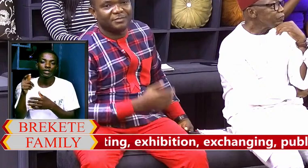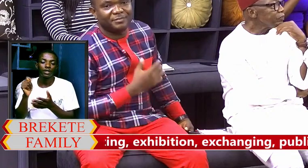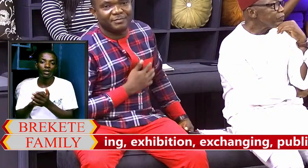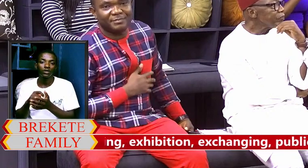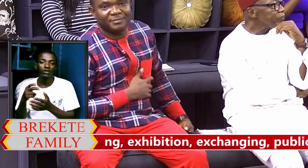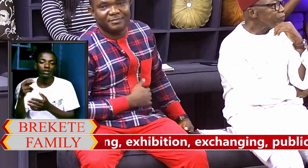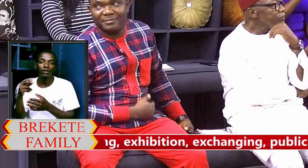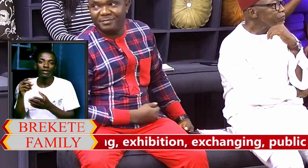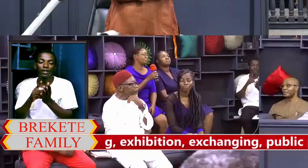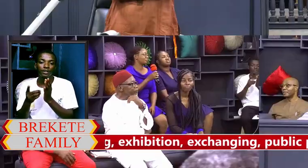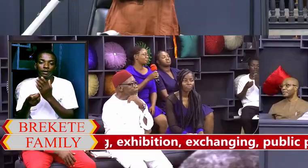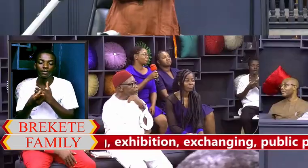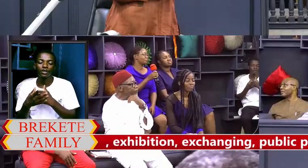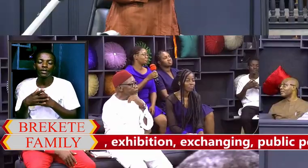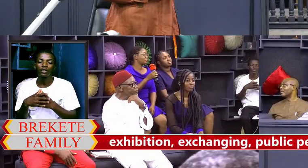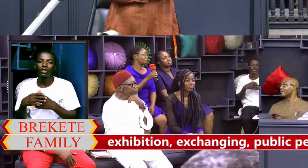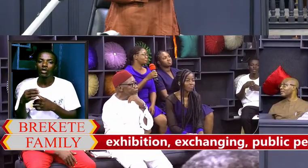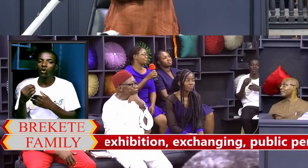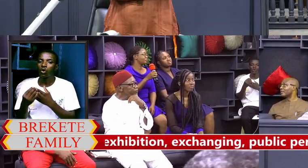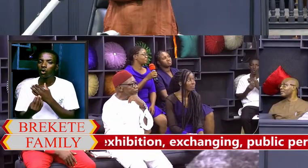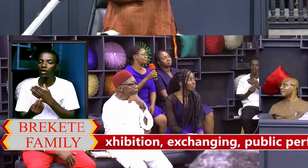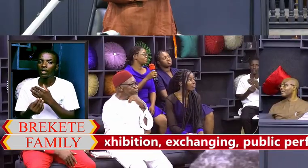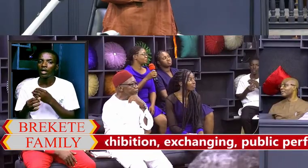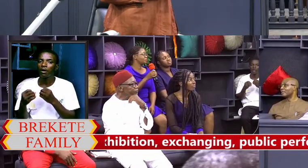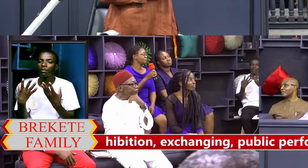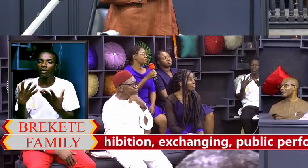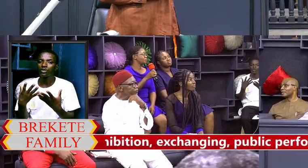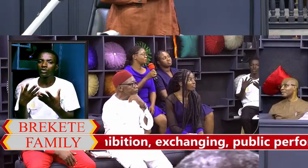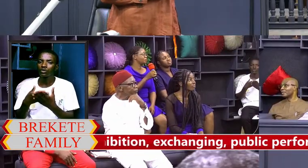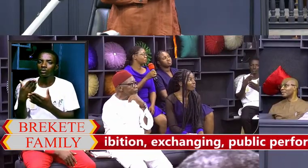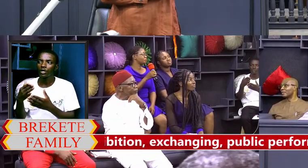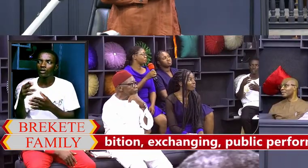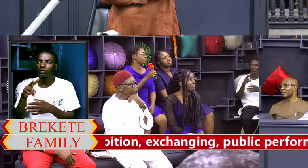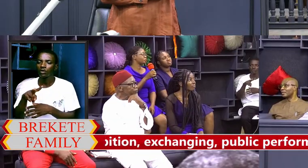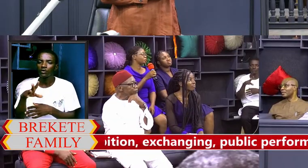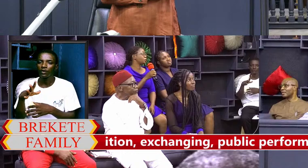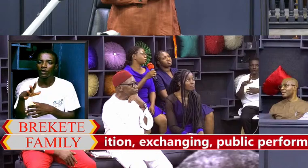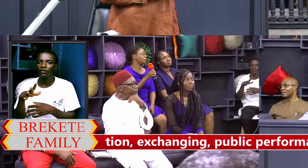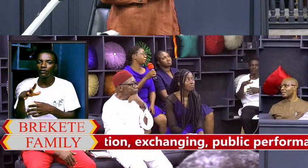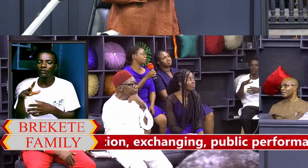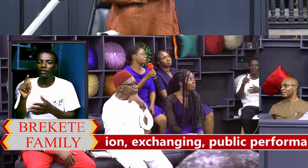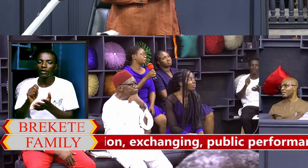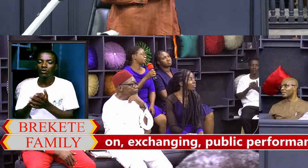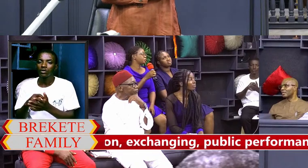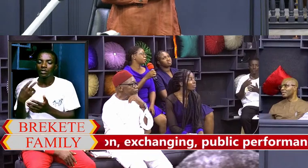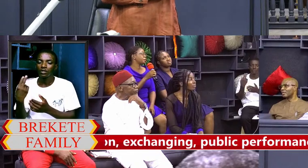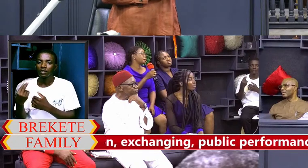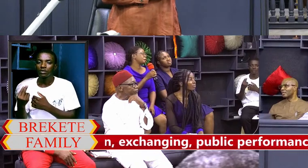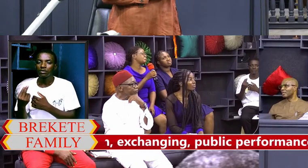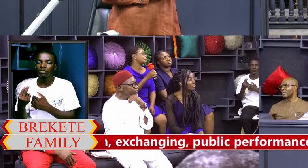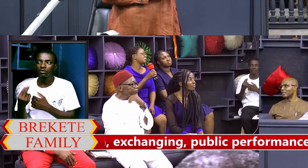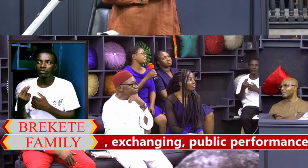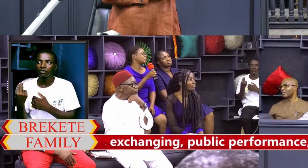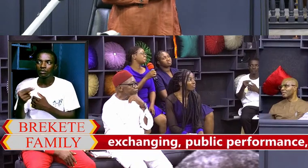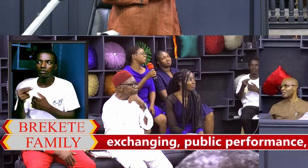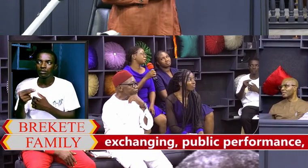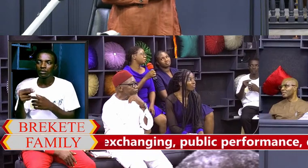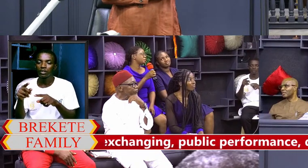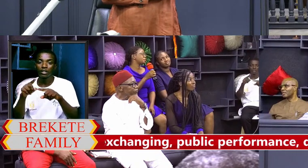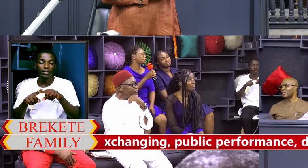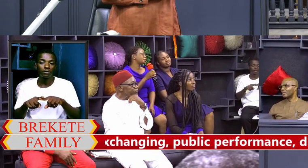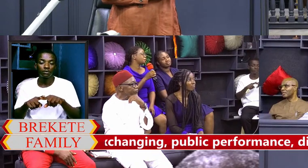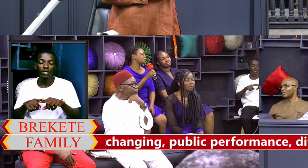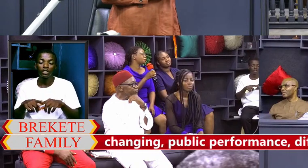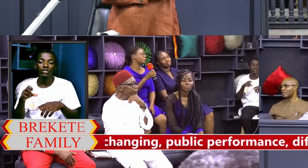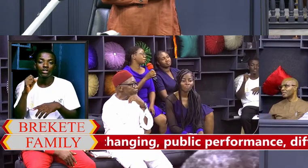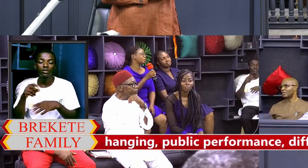December. True. The oil, how much when they buy 25 liters? The oil? Yes. It